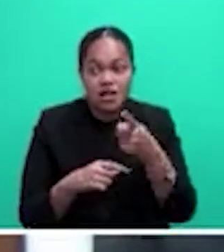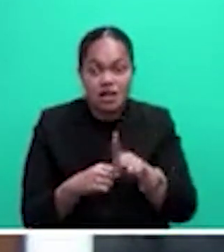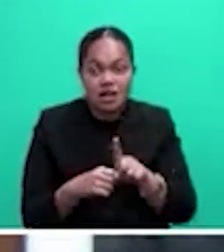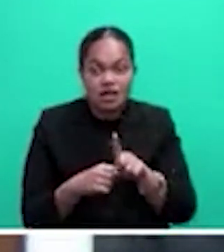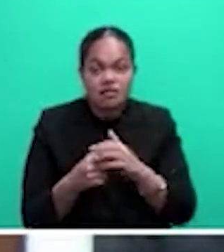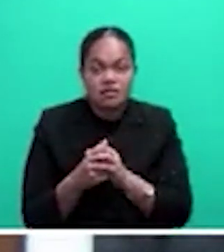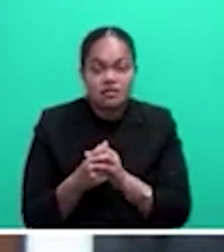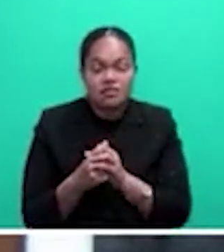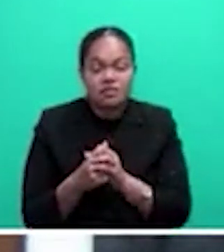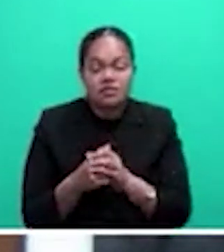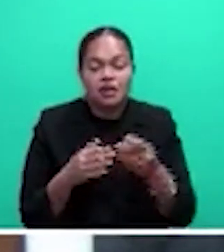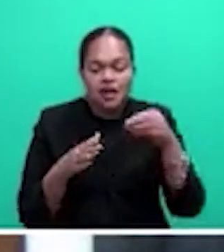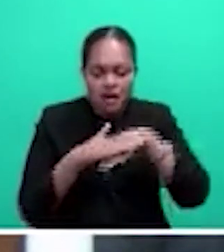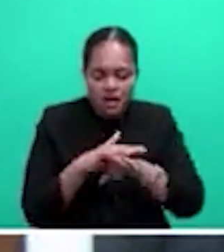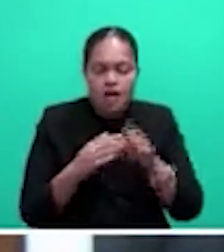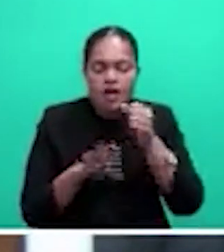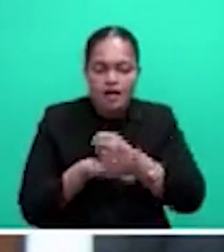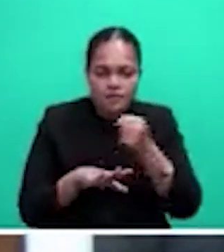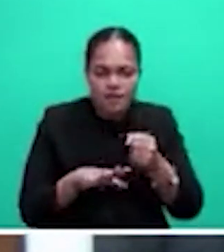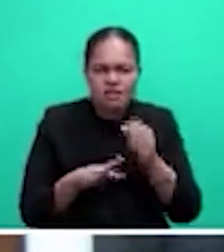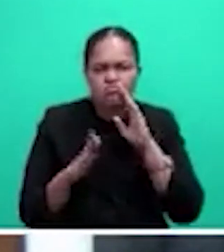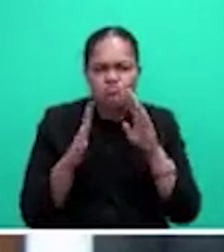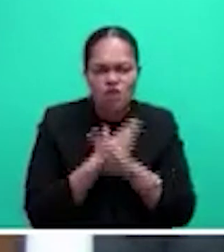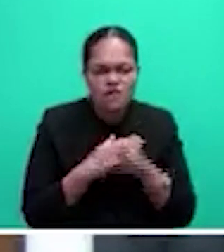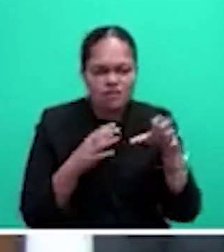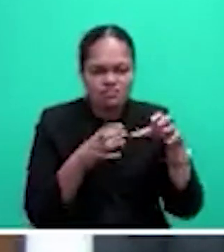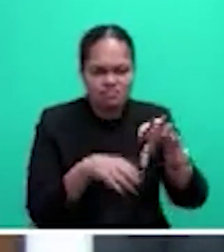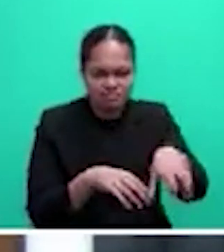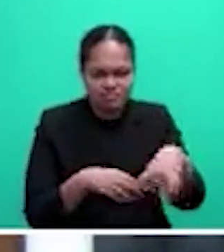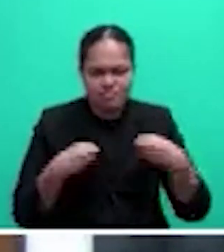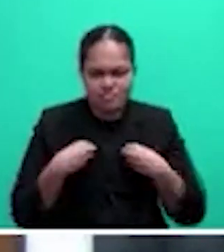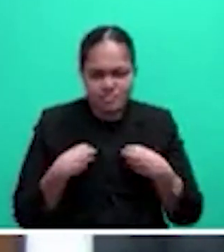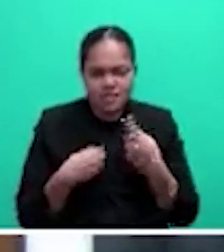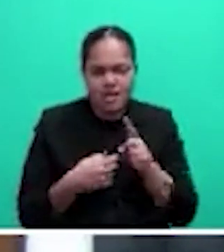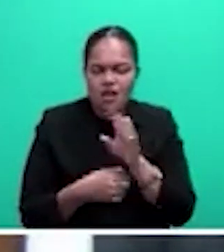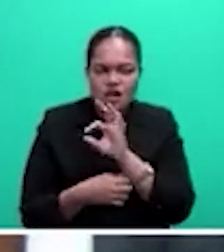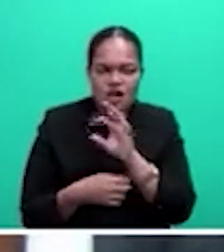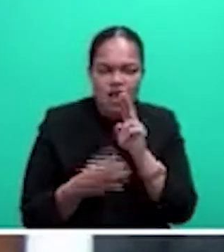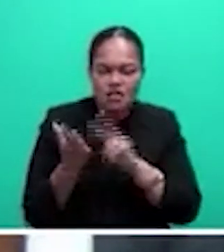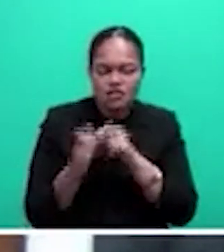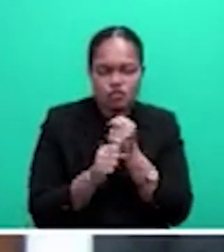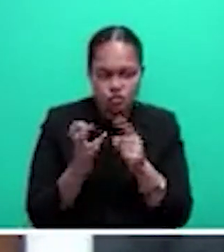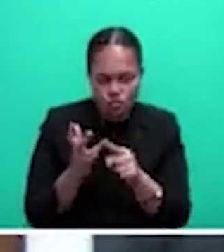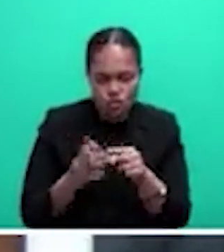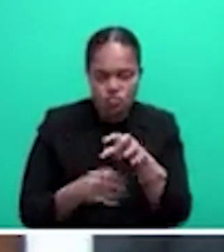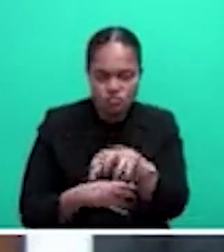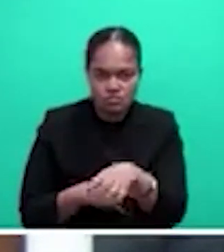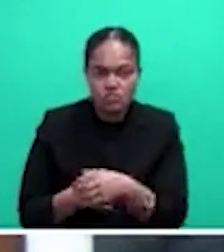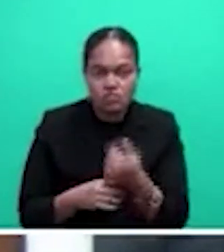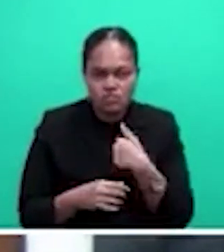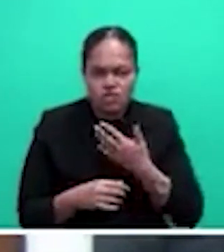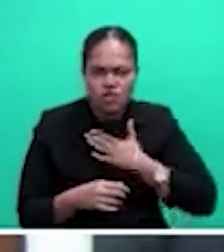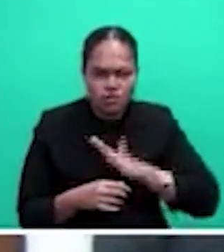coordination amongst government, private sector, and non-government organizations. At this juncture, I would like to convey